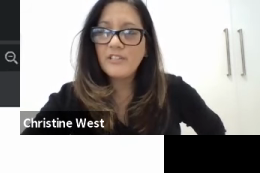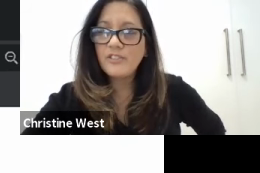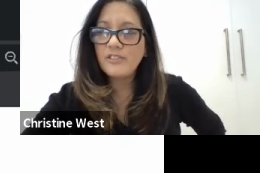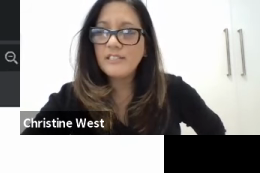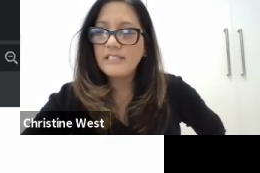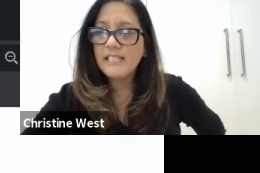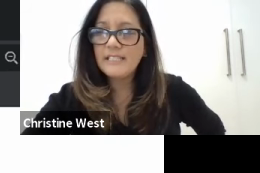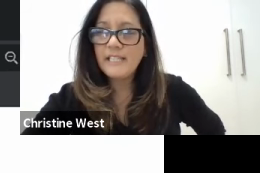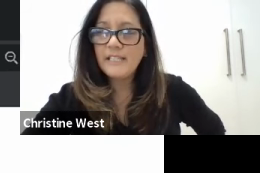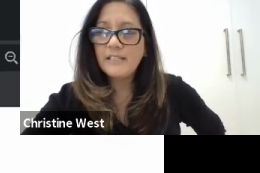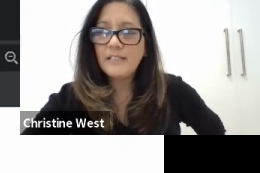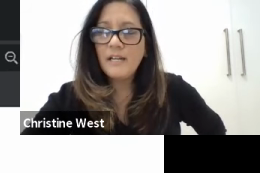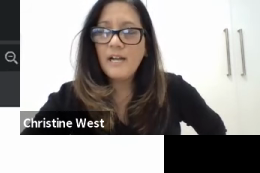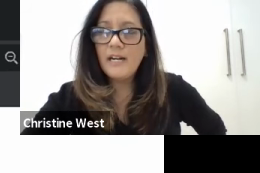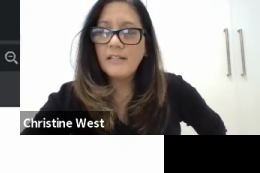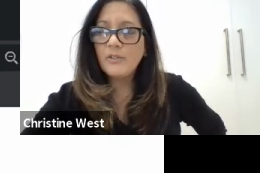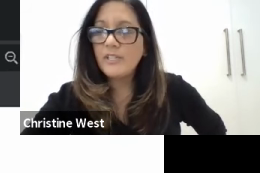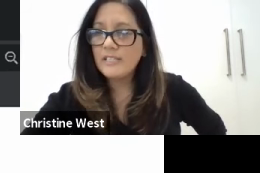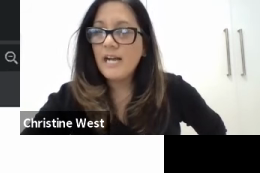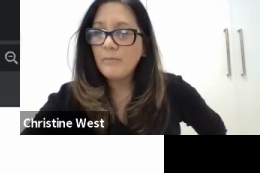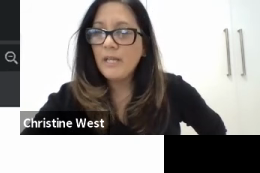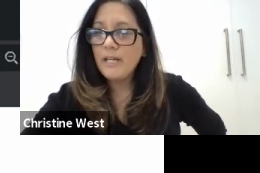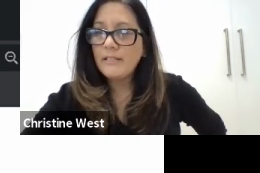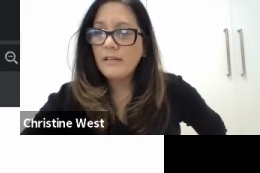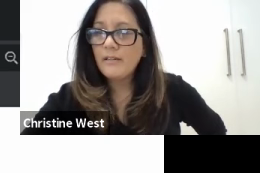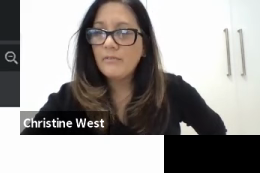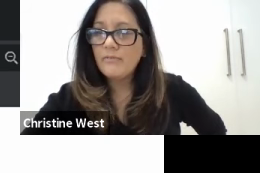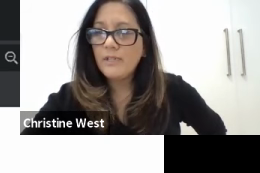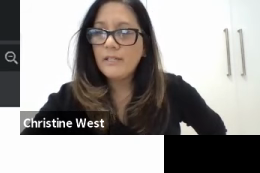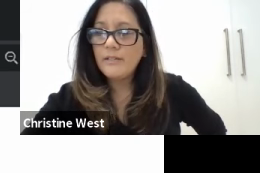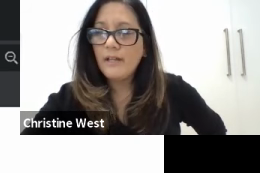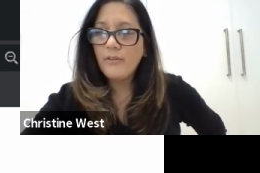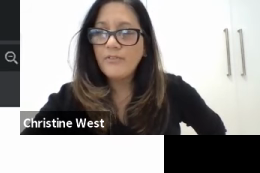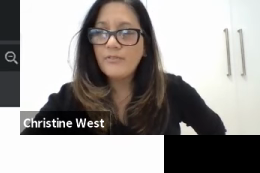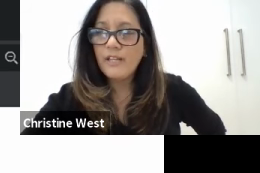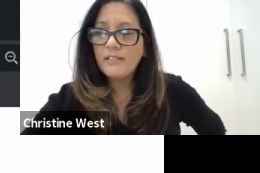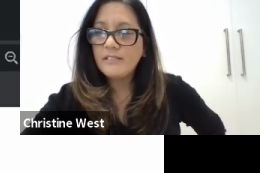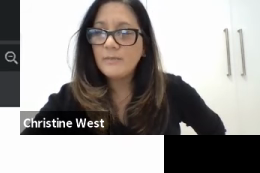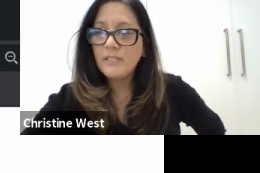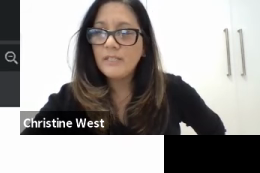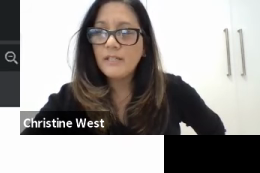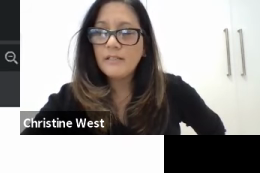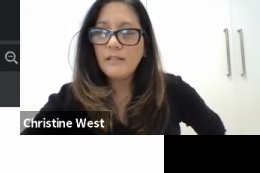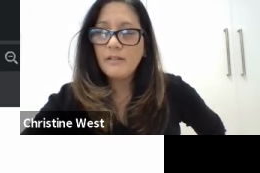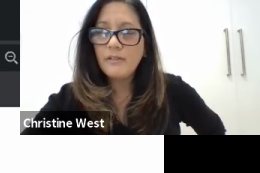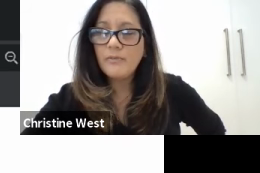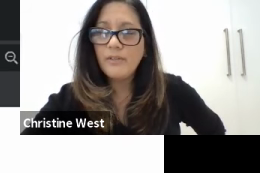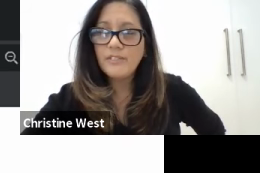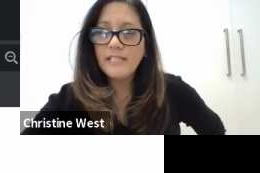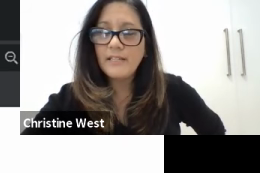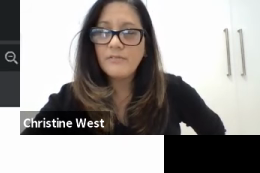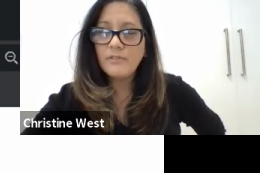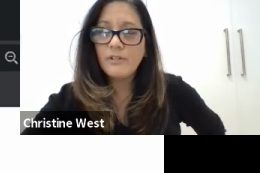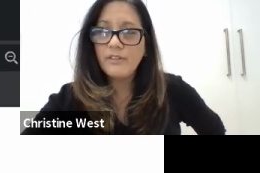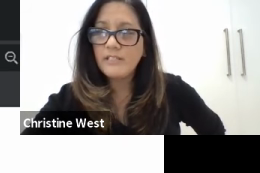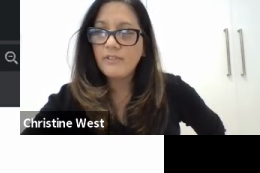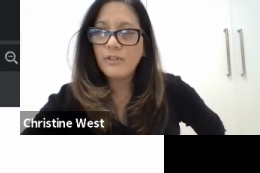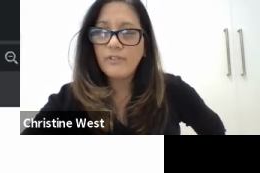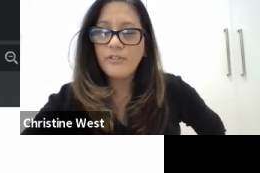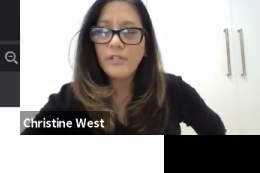includes national and state data, including a timeline of health surveillance that's been done throughout the state